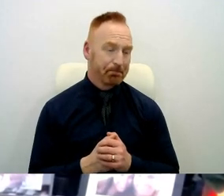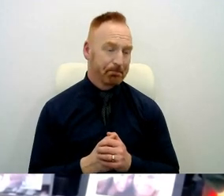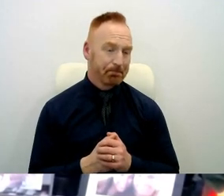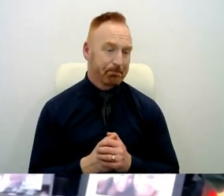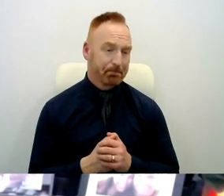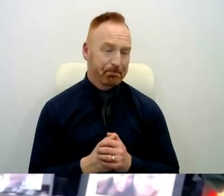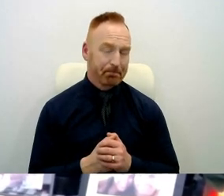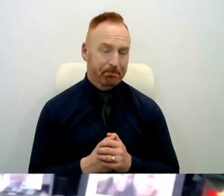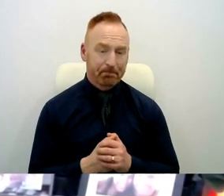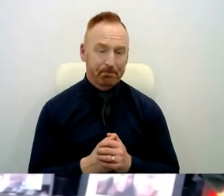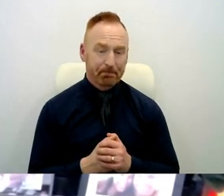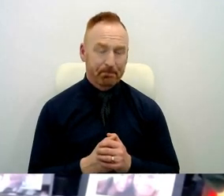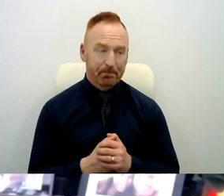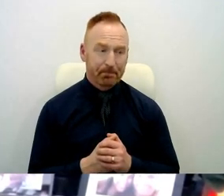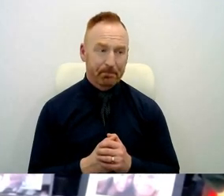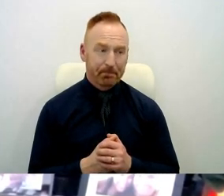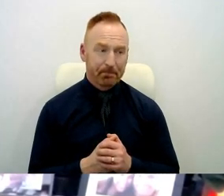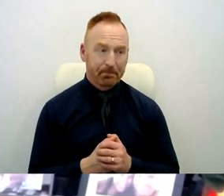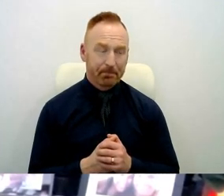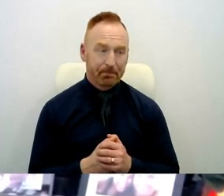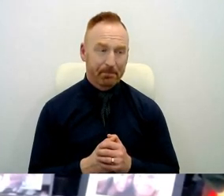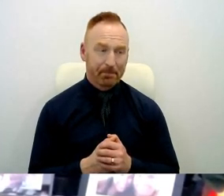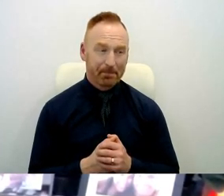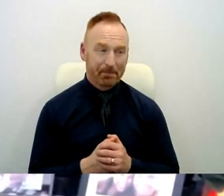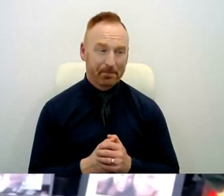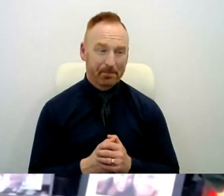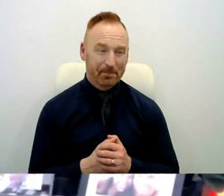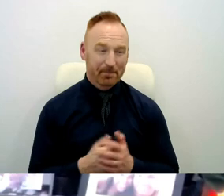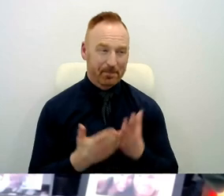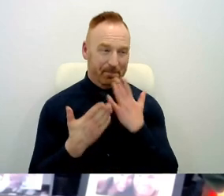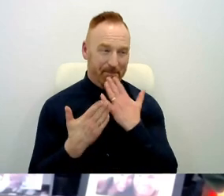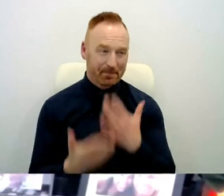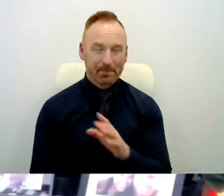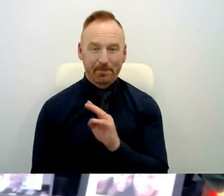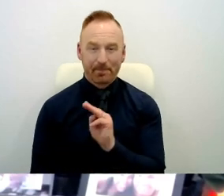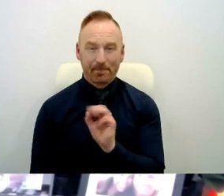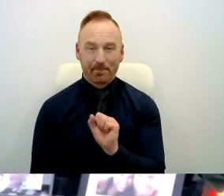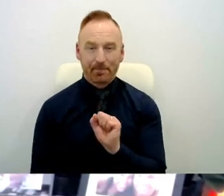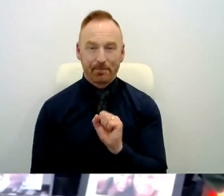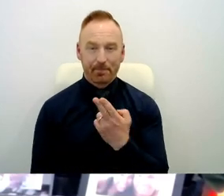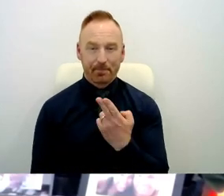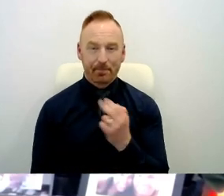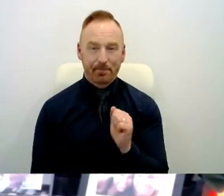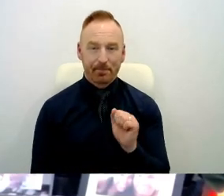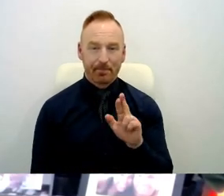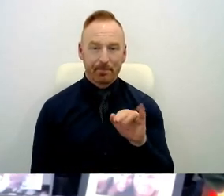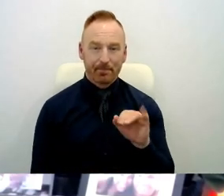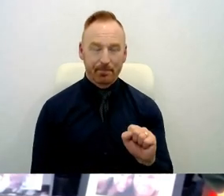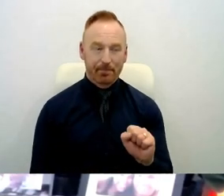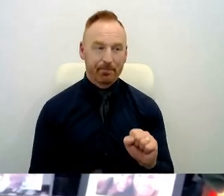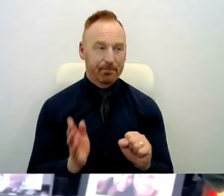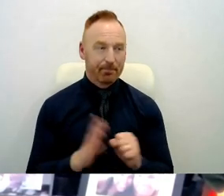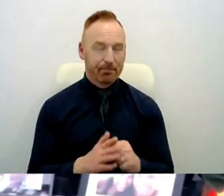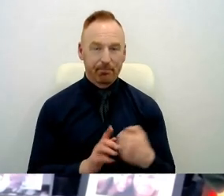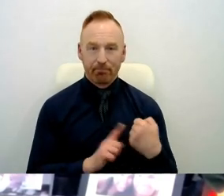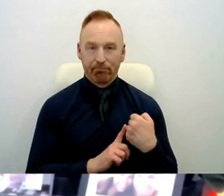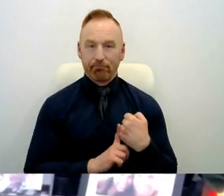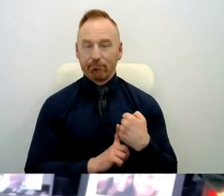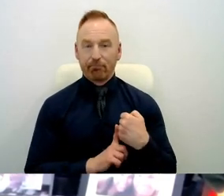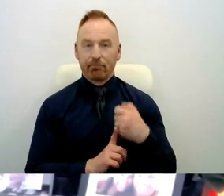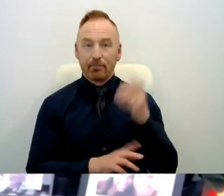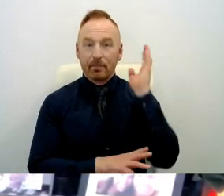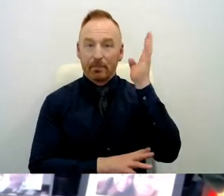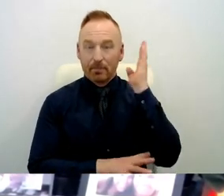Thank you, Ms. Harris. for your most powerful keynote